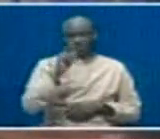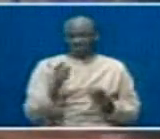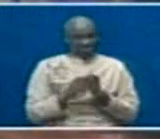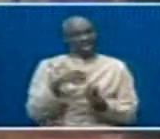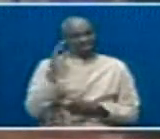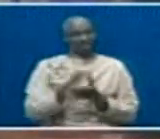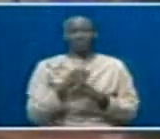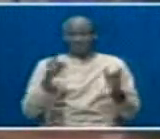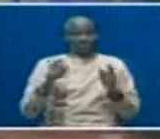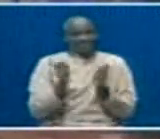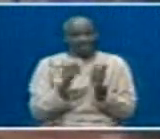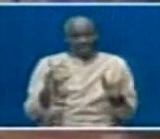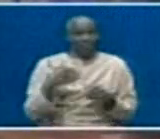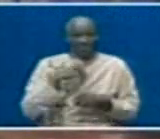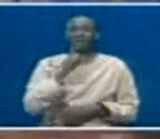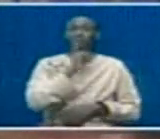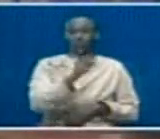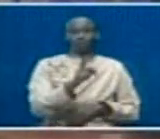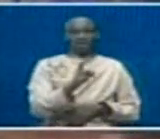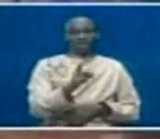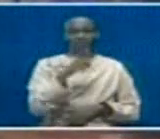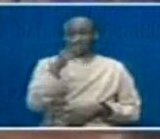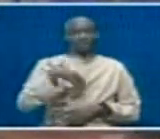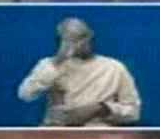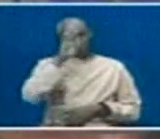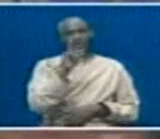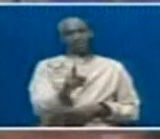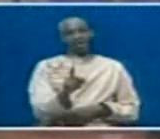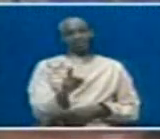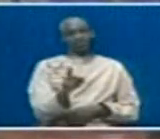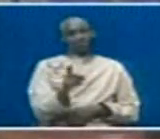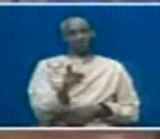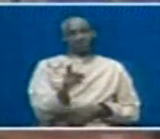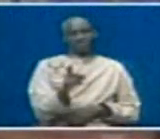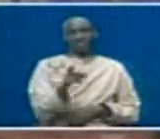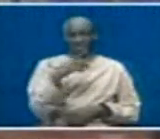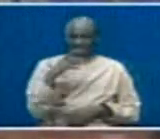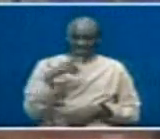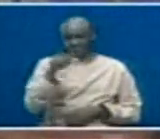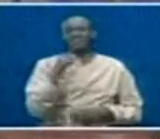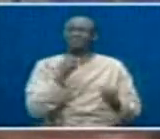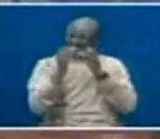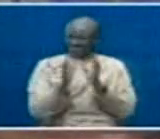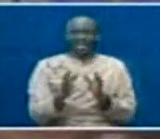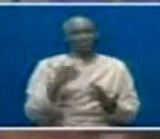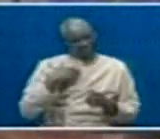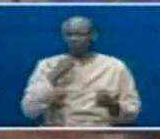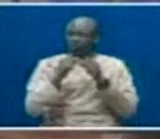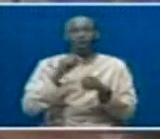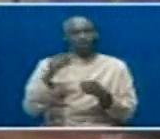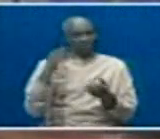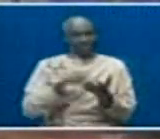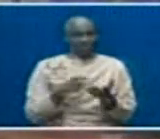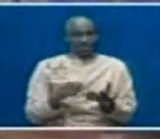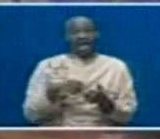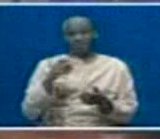well, I don't know if it hurt him, but I'm sure he was disappointed. And him and Wally were actually fighters. They fought all the time. Yeah. Yeah,